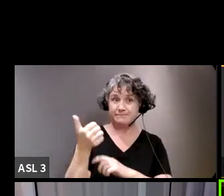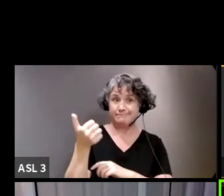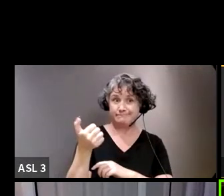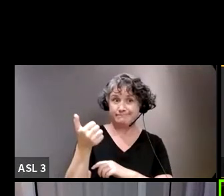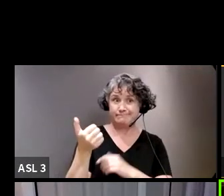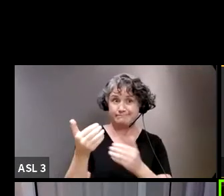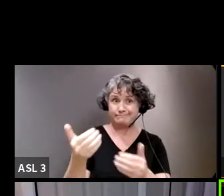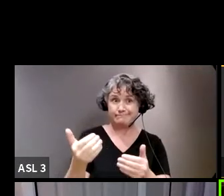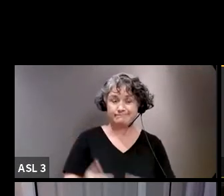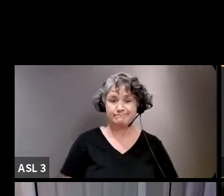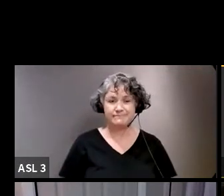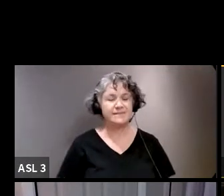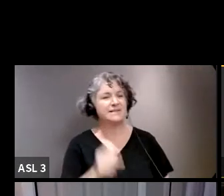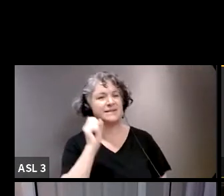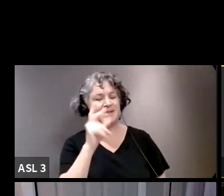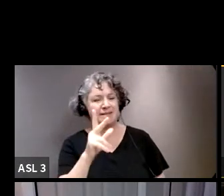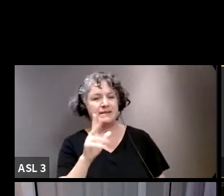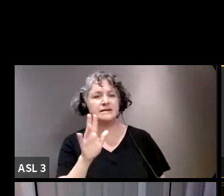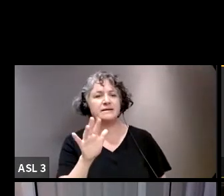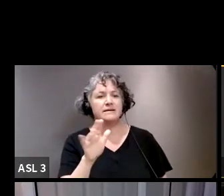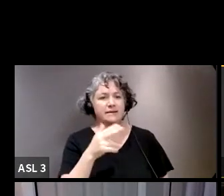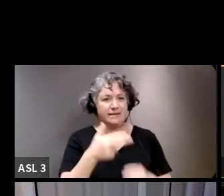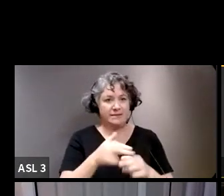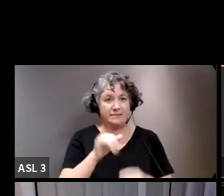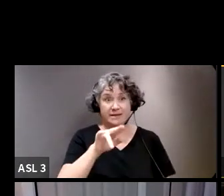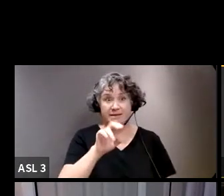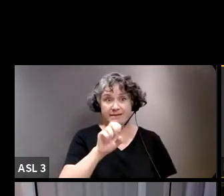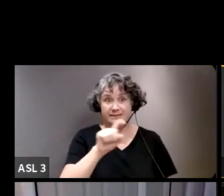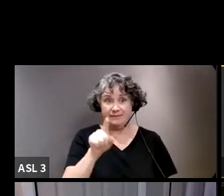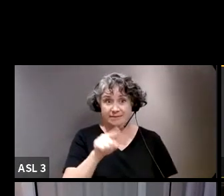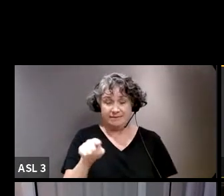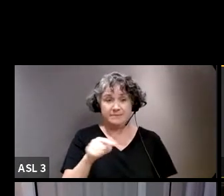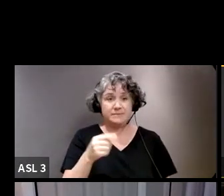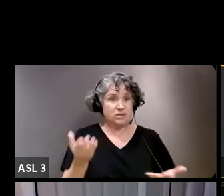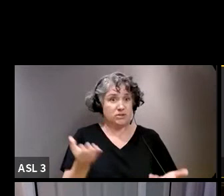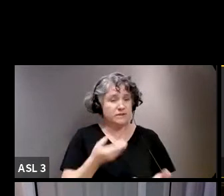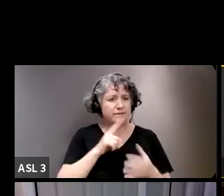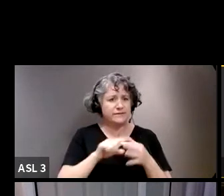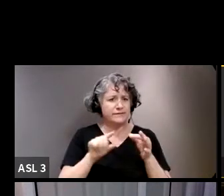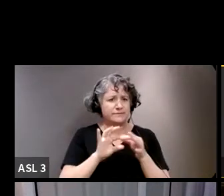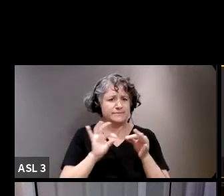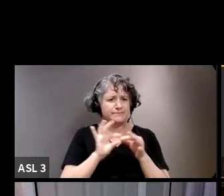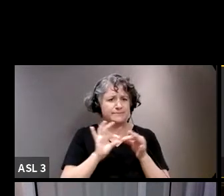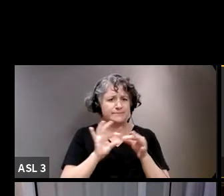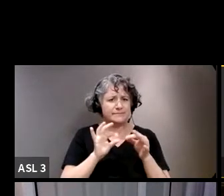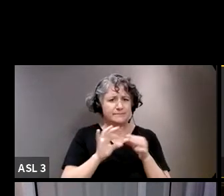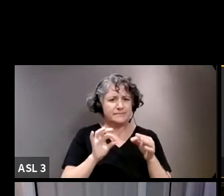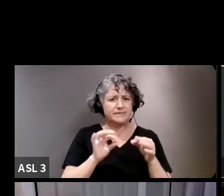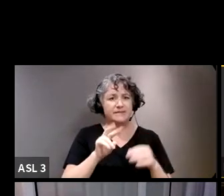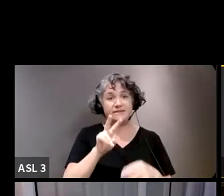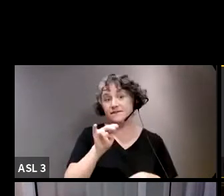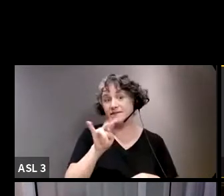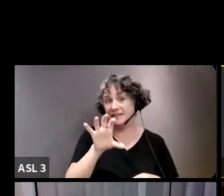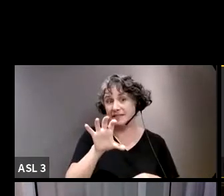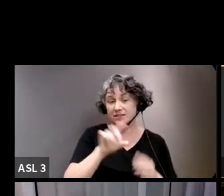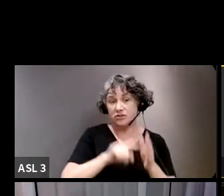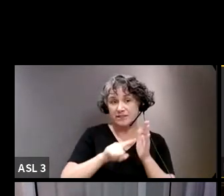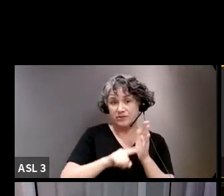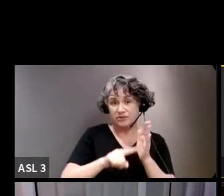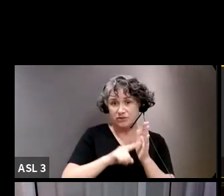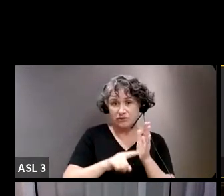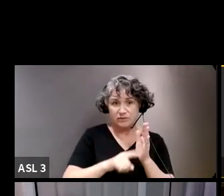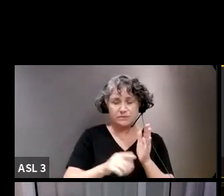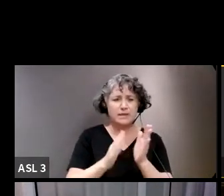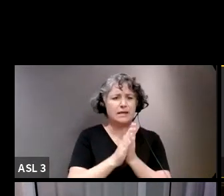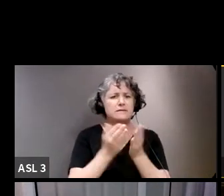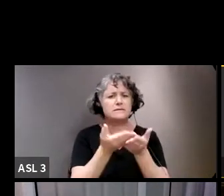you okay well my name is inez and i'm here to speak on behalf of the big research so i'm here to ask this board to vote